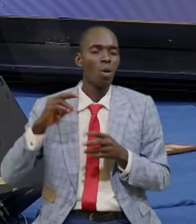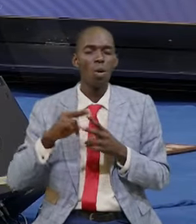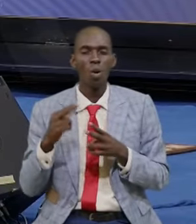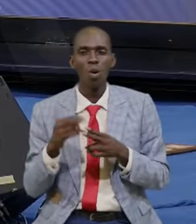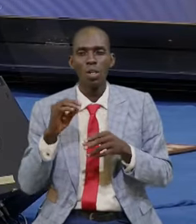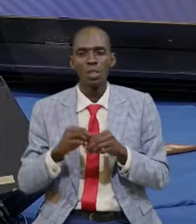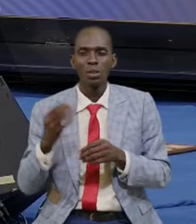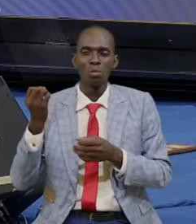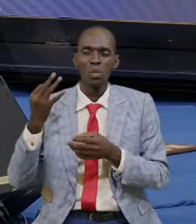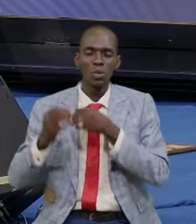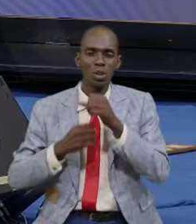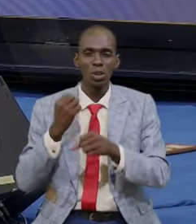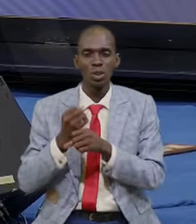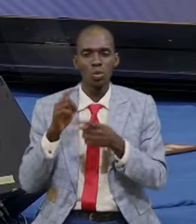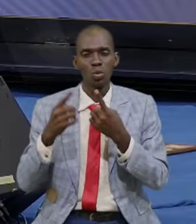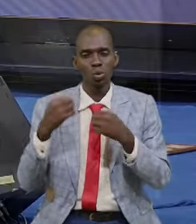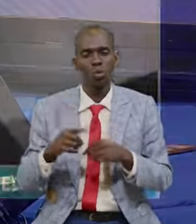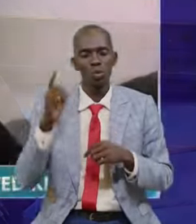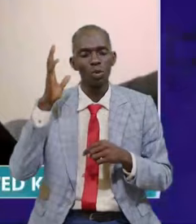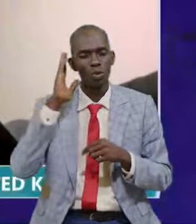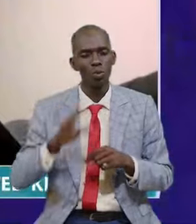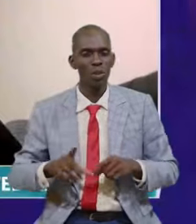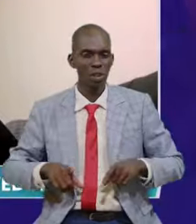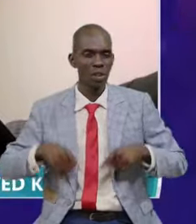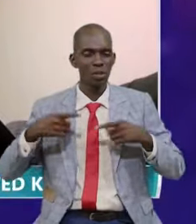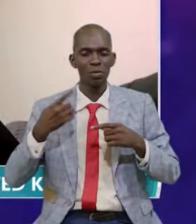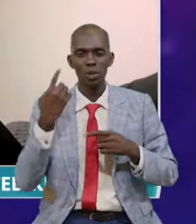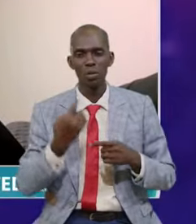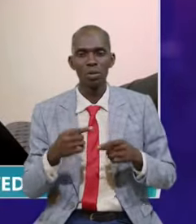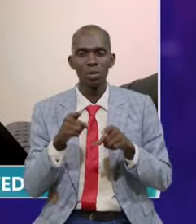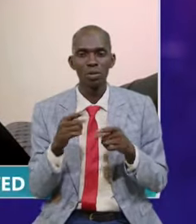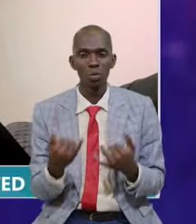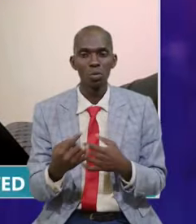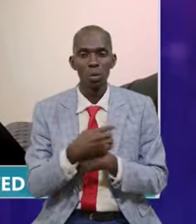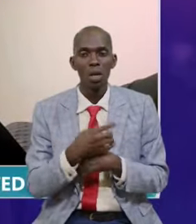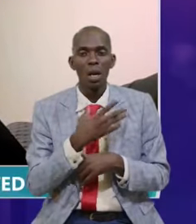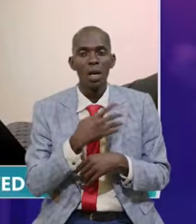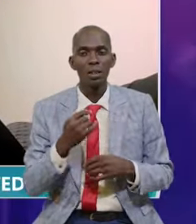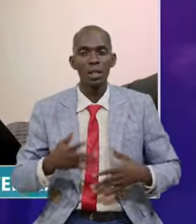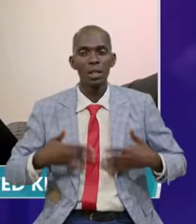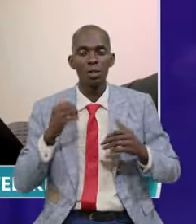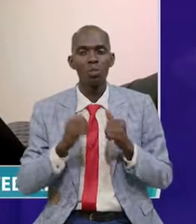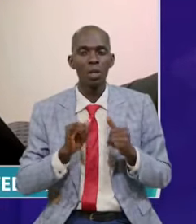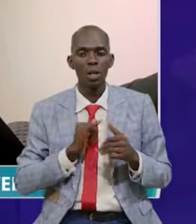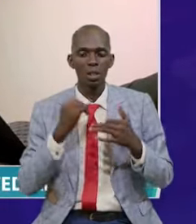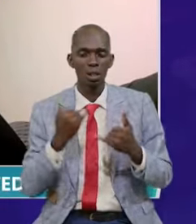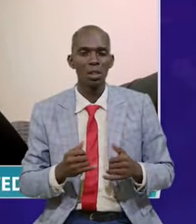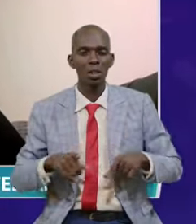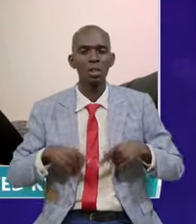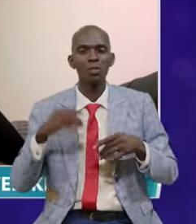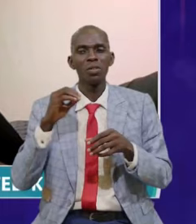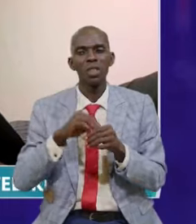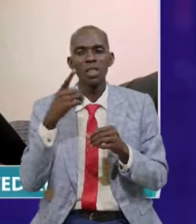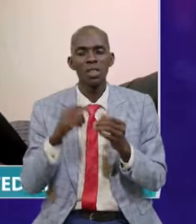live. He liveth in me today. And the life which I now live in the flesh,